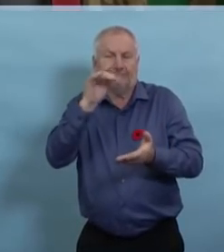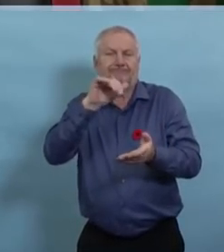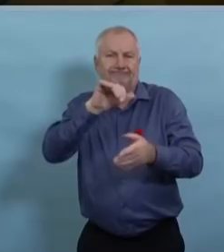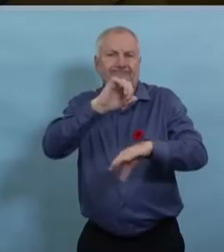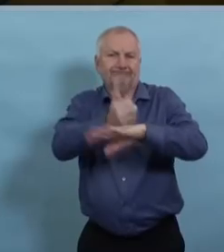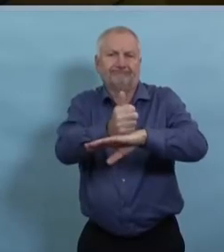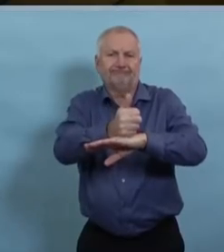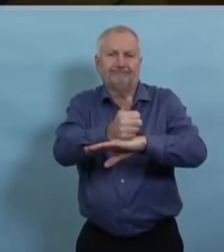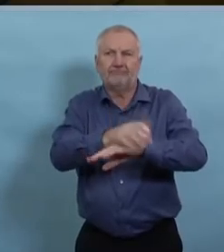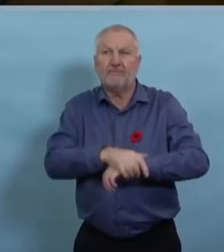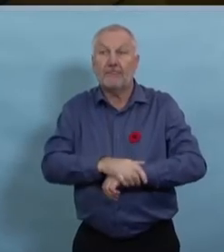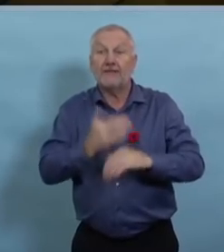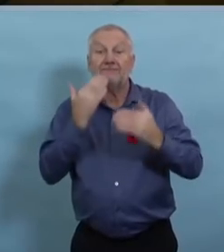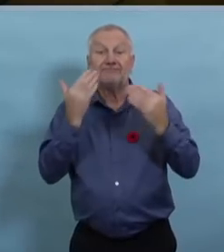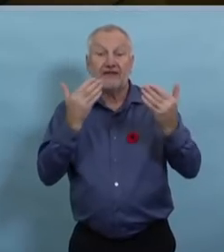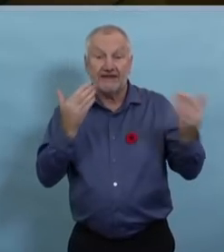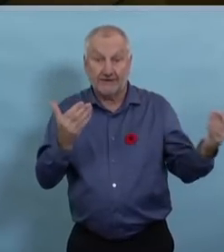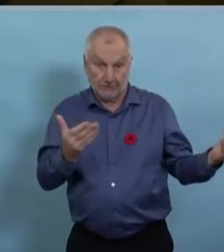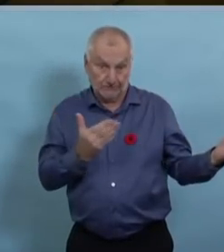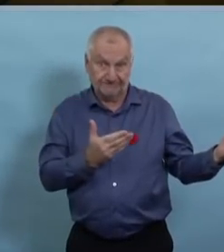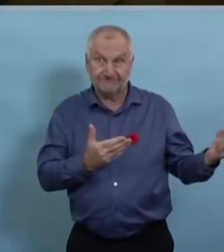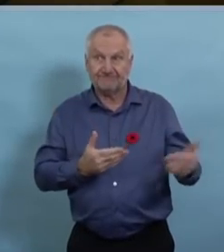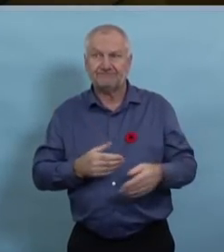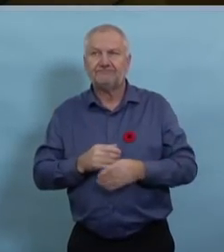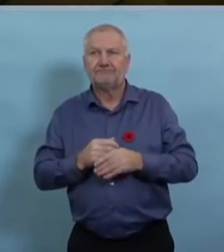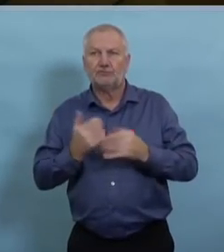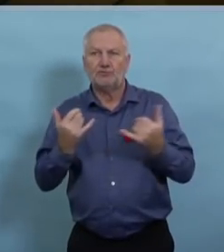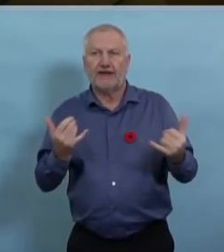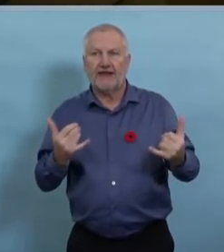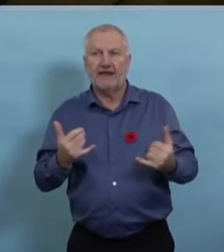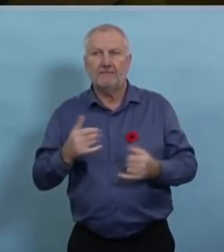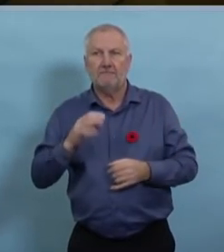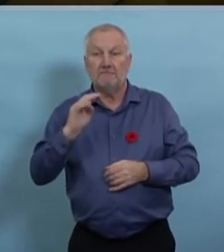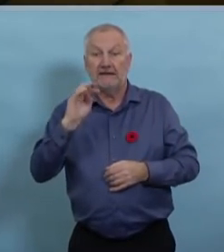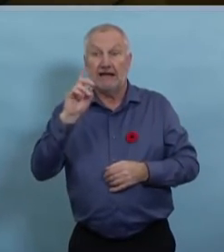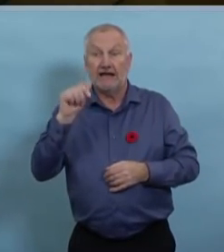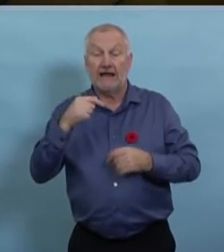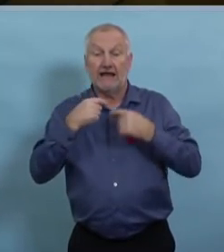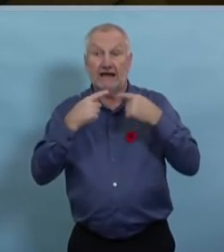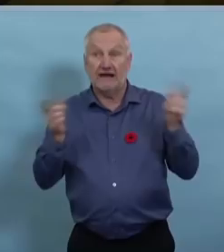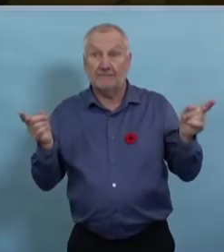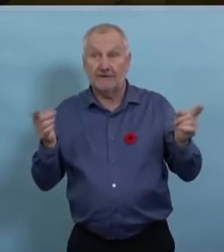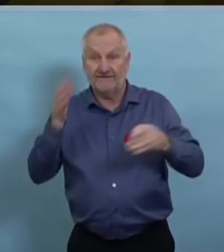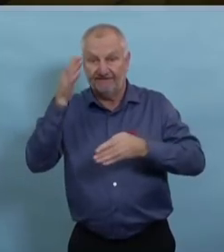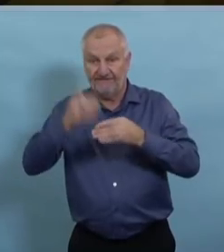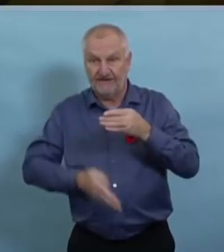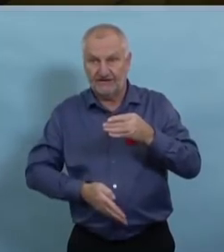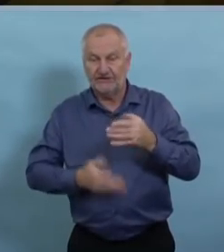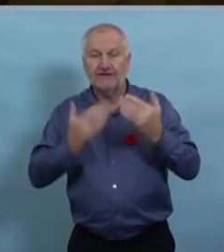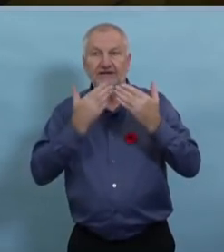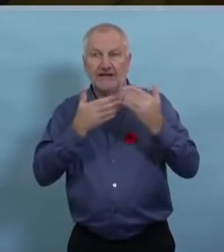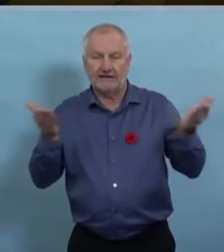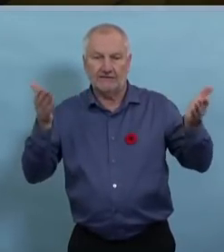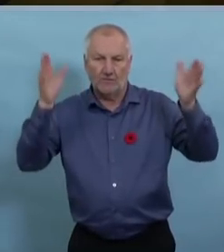Thanks, everyone. And this concludes today's media briefing. Thanks, everybody. Have a great rest of the day.